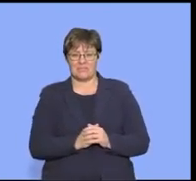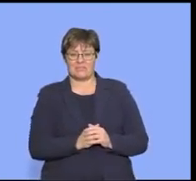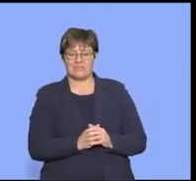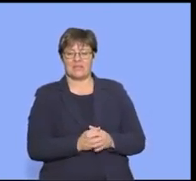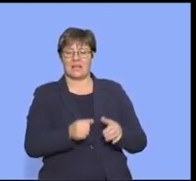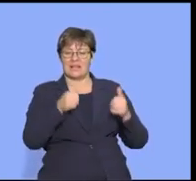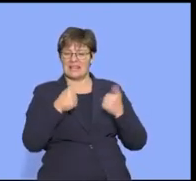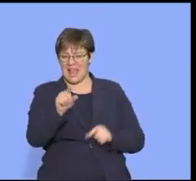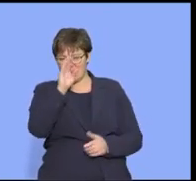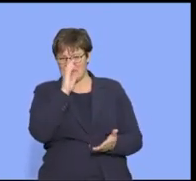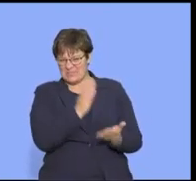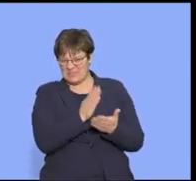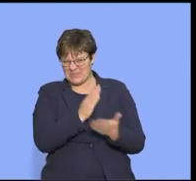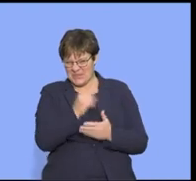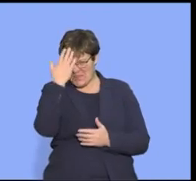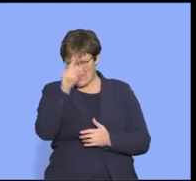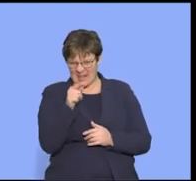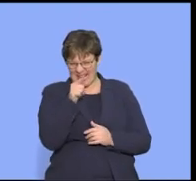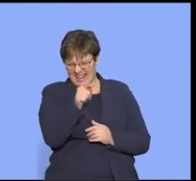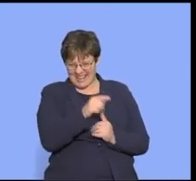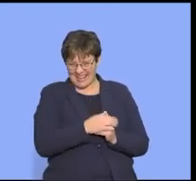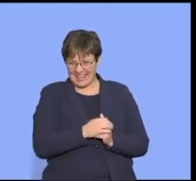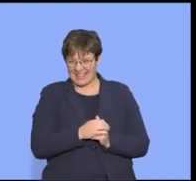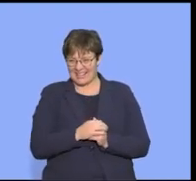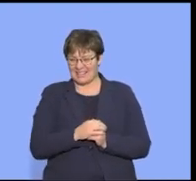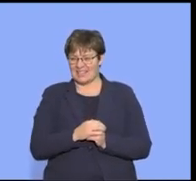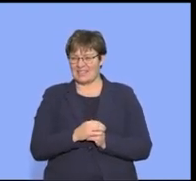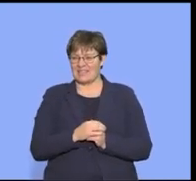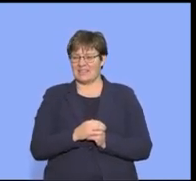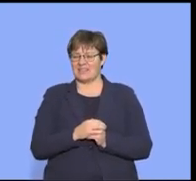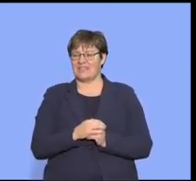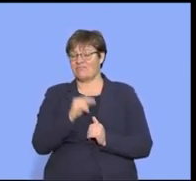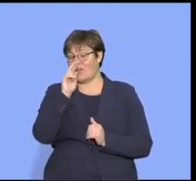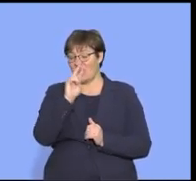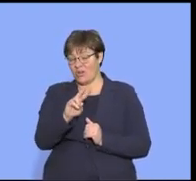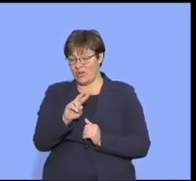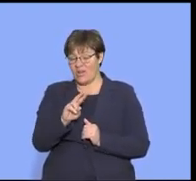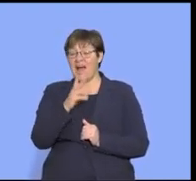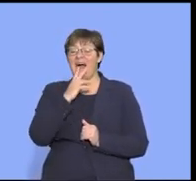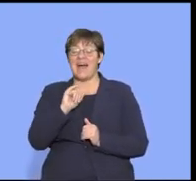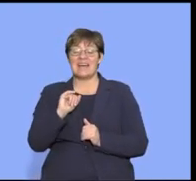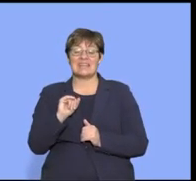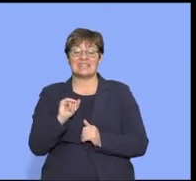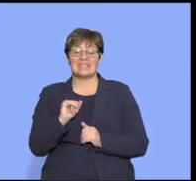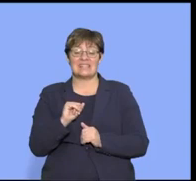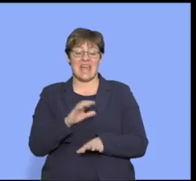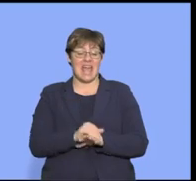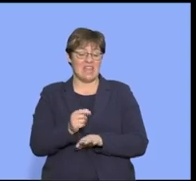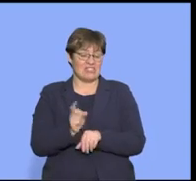Then, I'm sure you're familiar with this. If you've ever watched the Ice Age